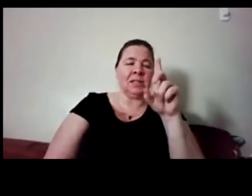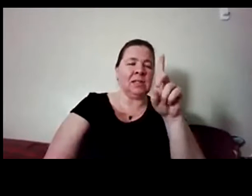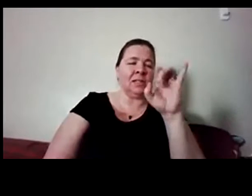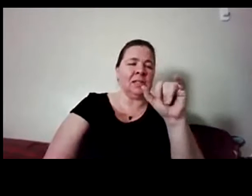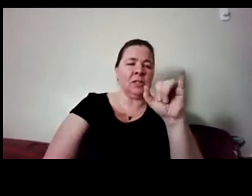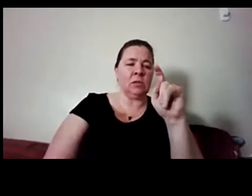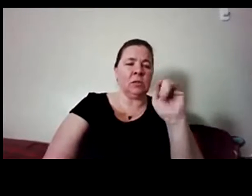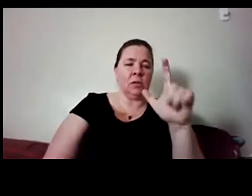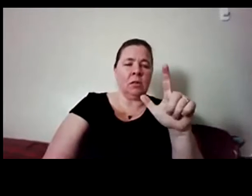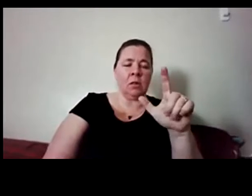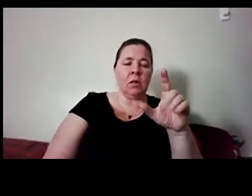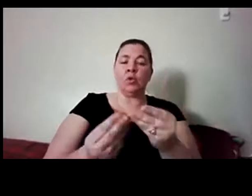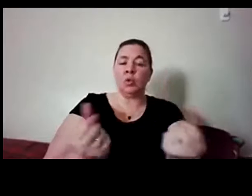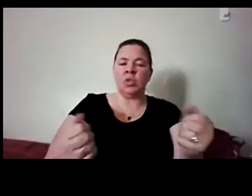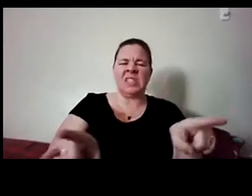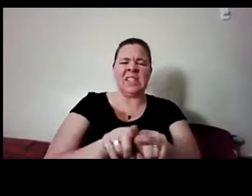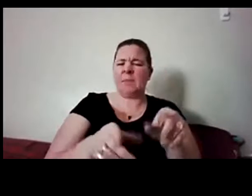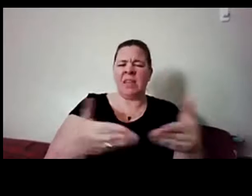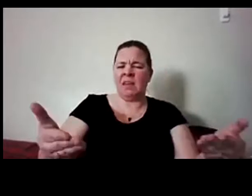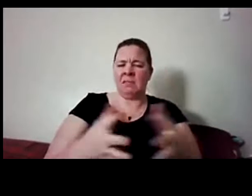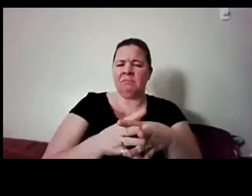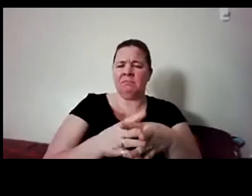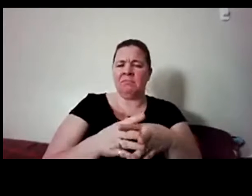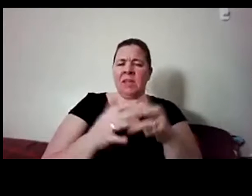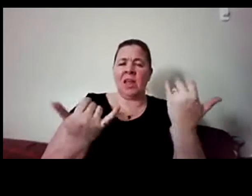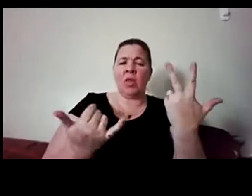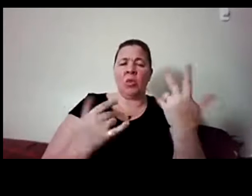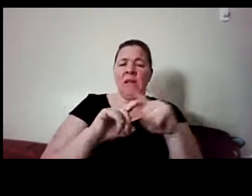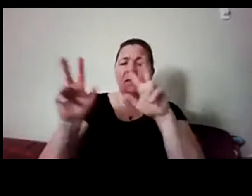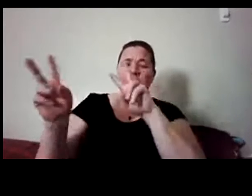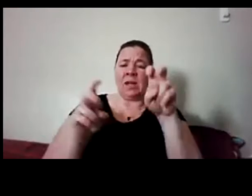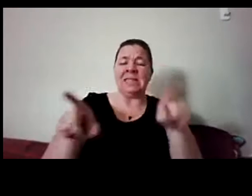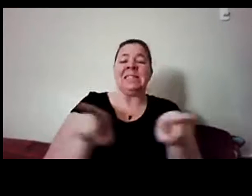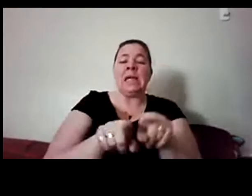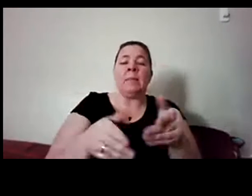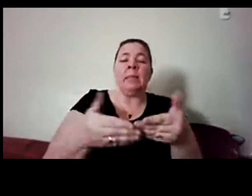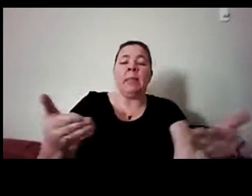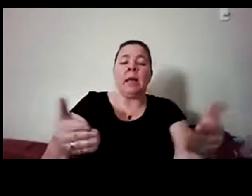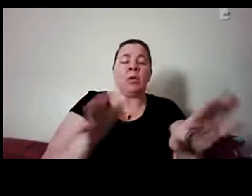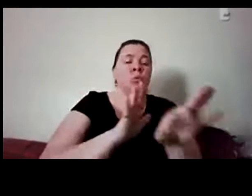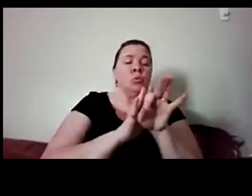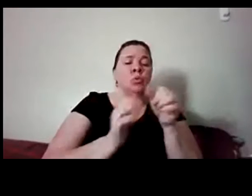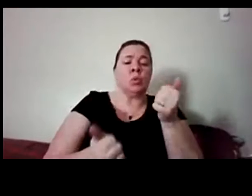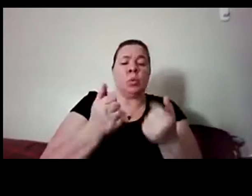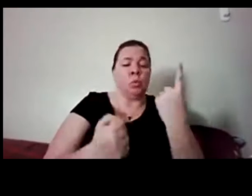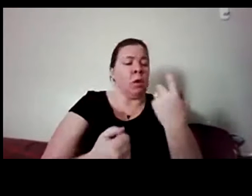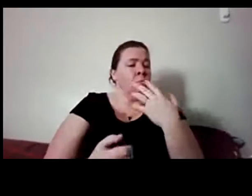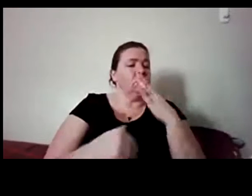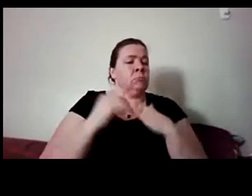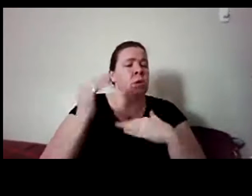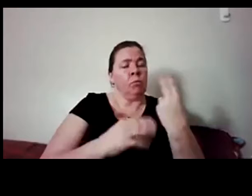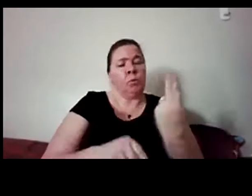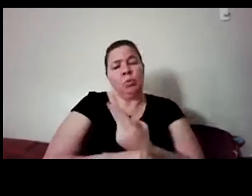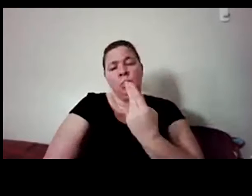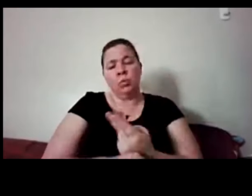just used 3 different phrases. Okay, all of them 3-worded. Same thing. Just choose whichever one you're comfortable with.